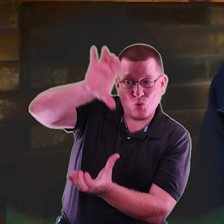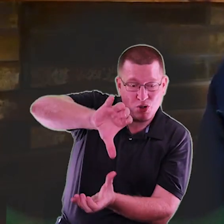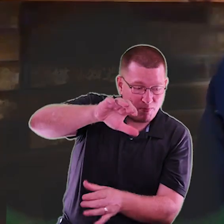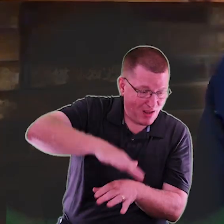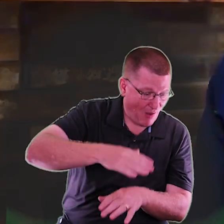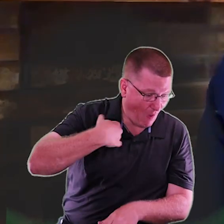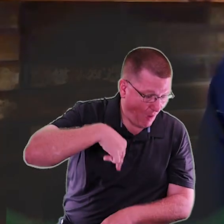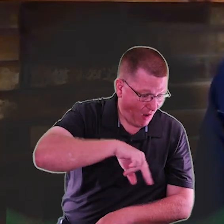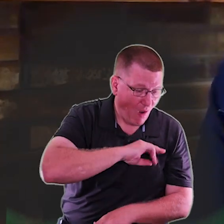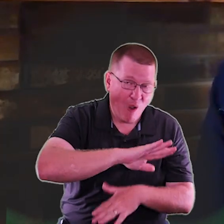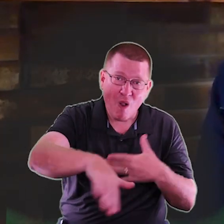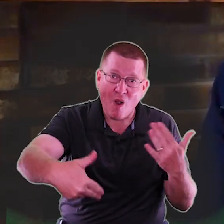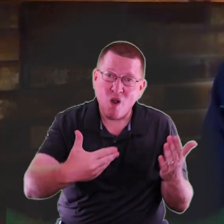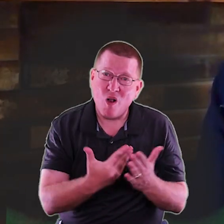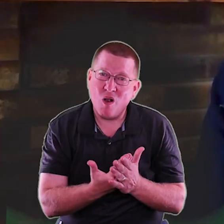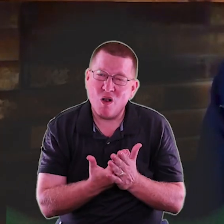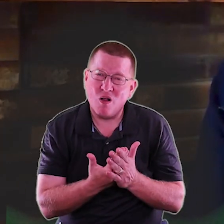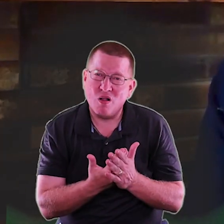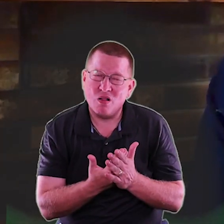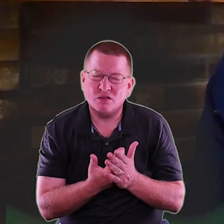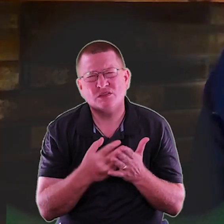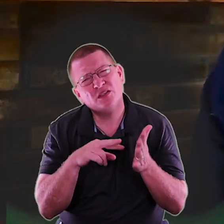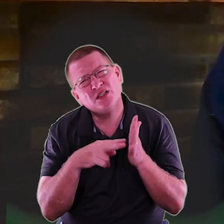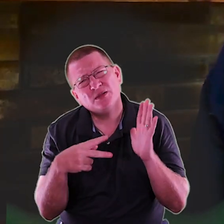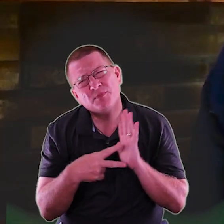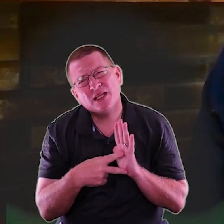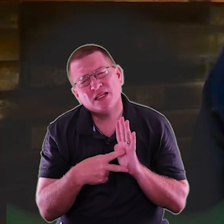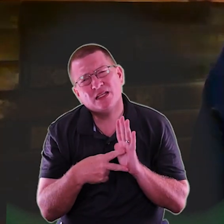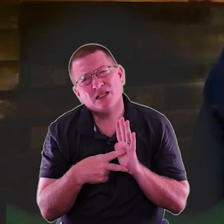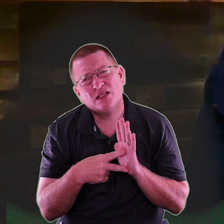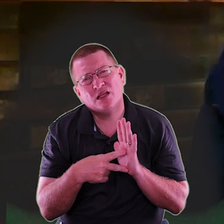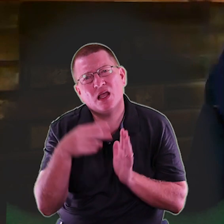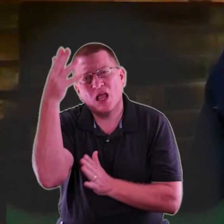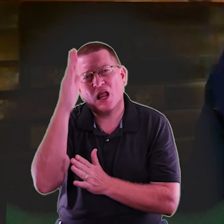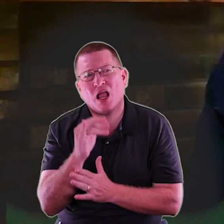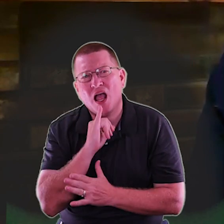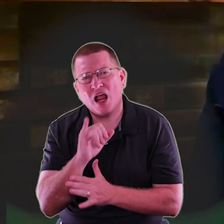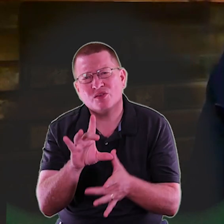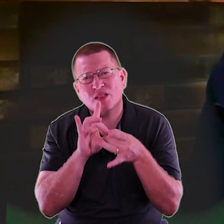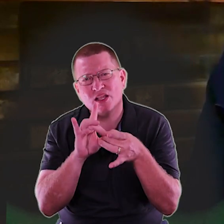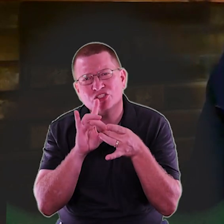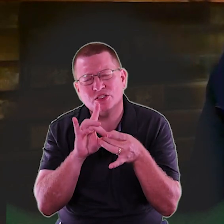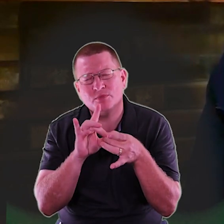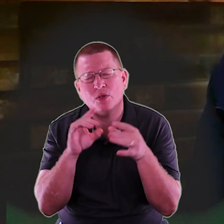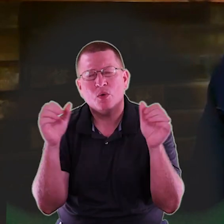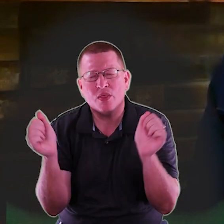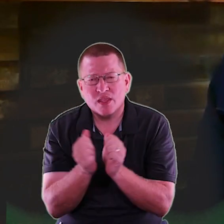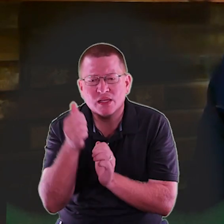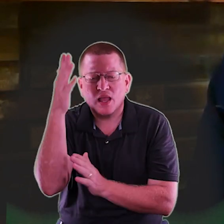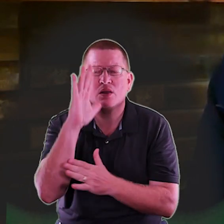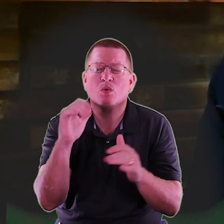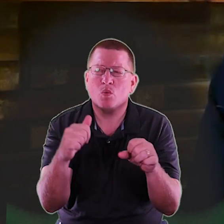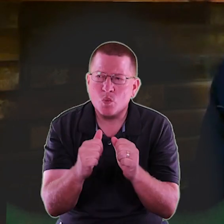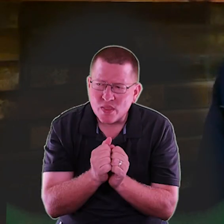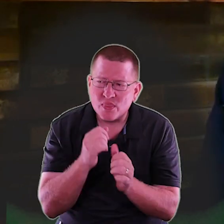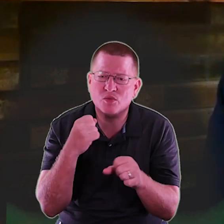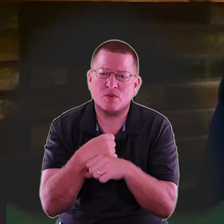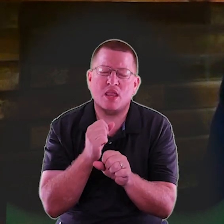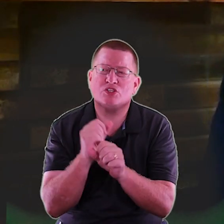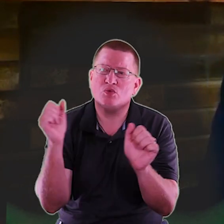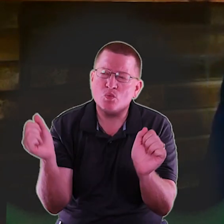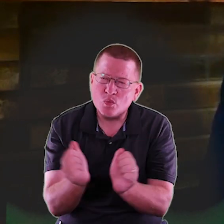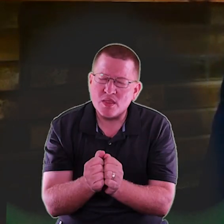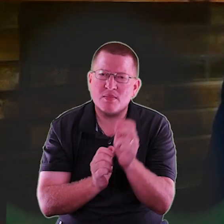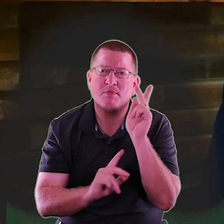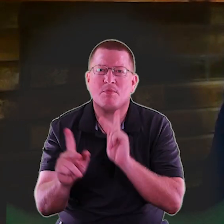Again, what does this mean? God is relationship within God, with the creation, with